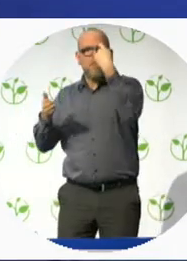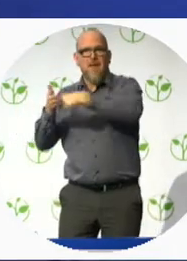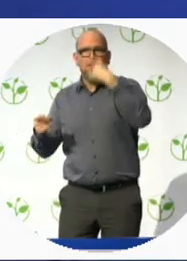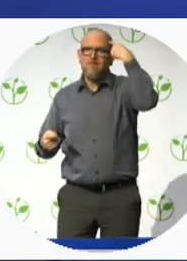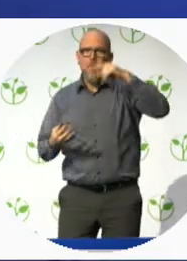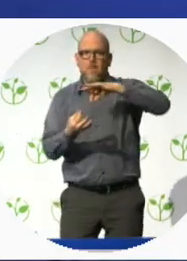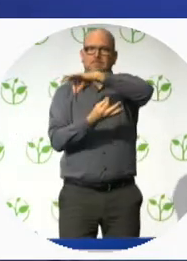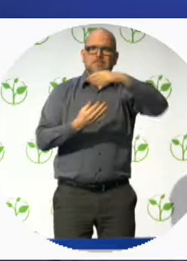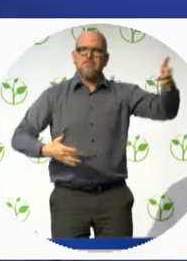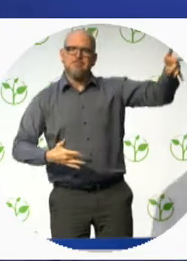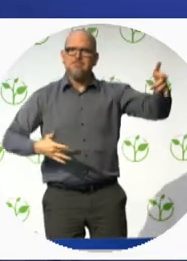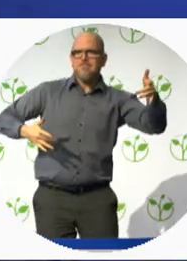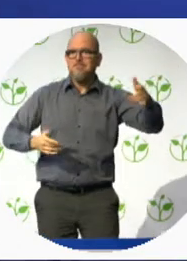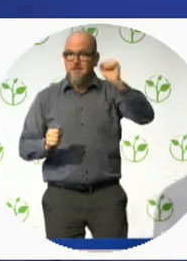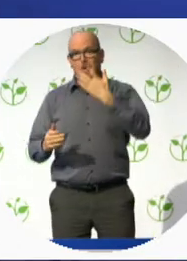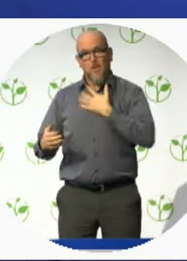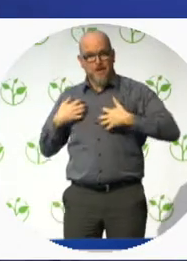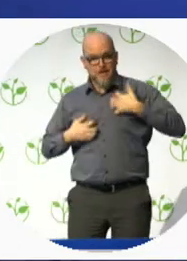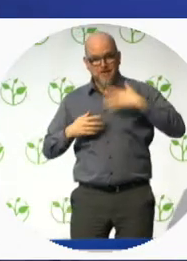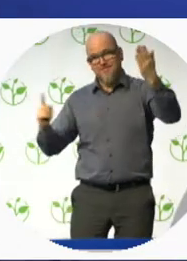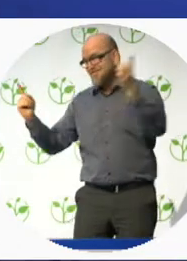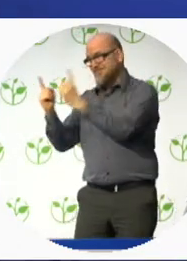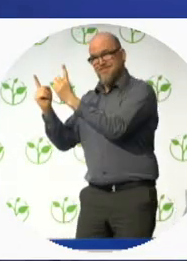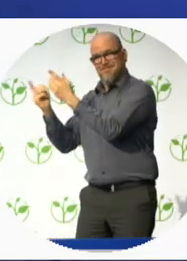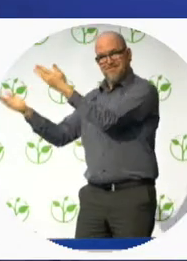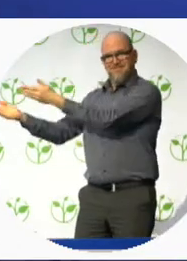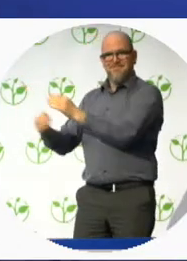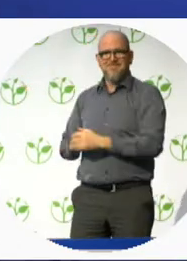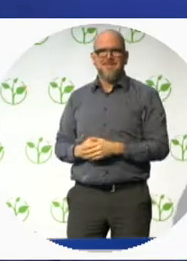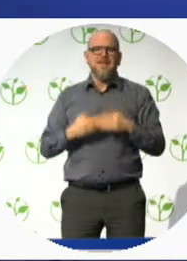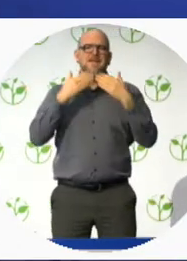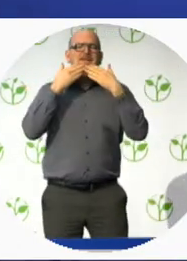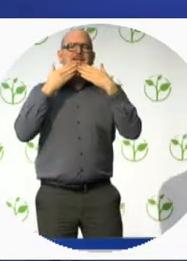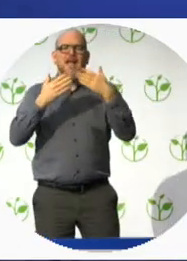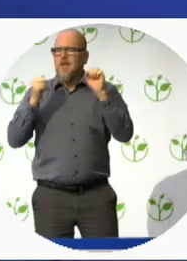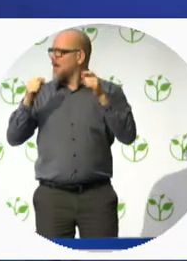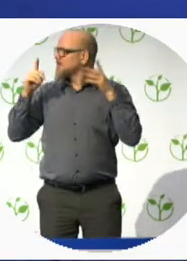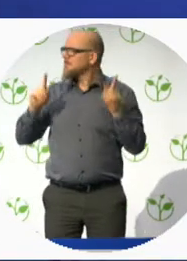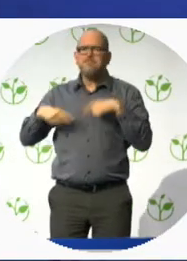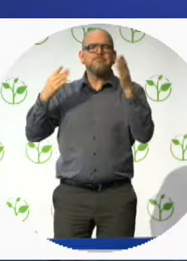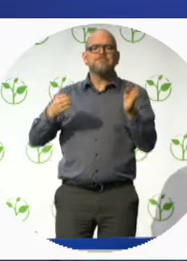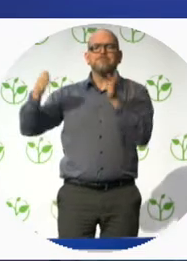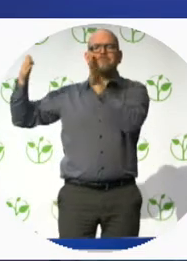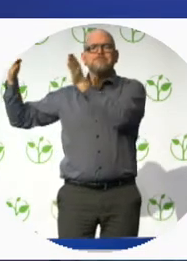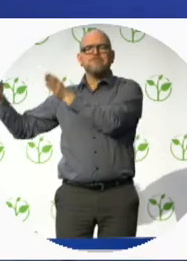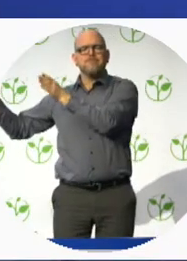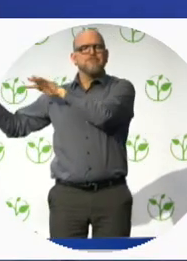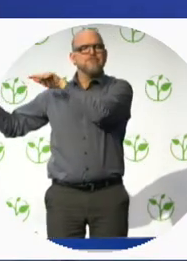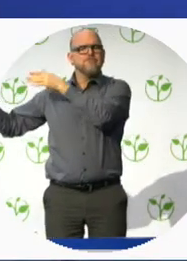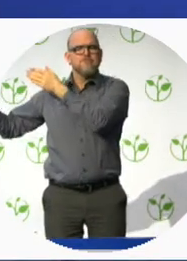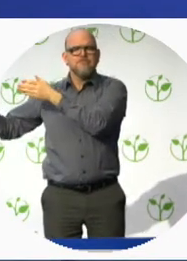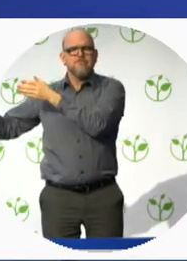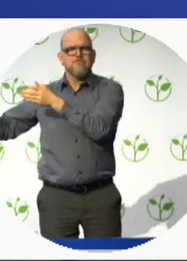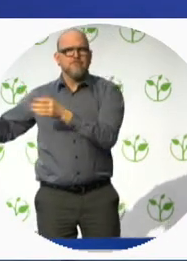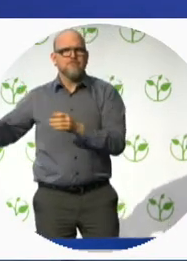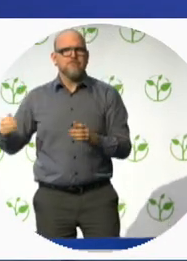and wonderful work that you're doing. And I'm going to turn now to Corinne Vinopol, who is also going to tell us